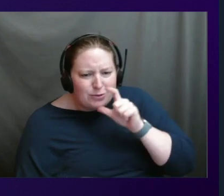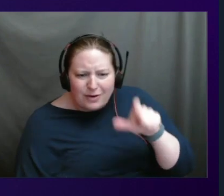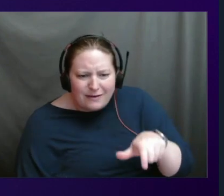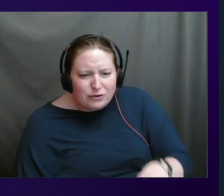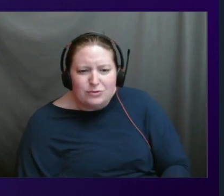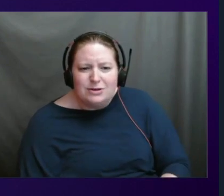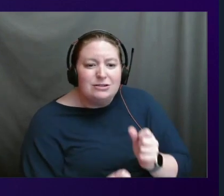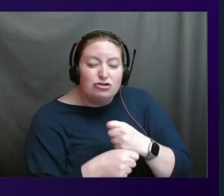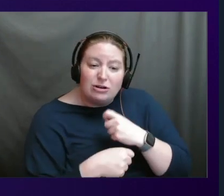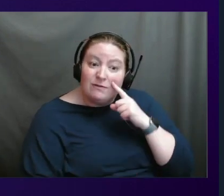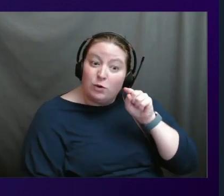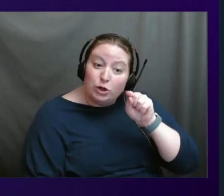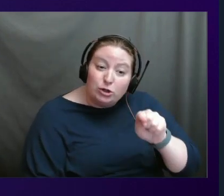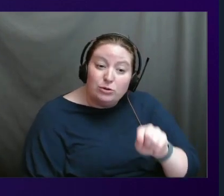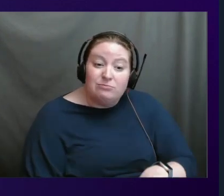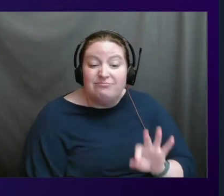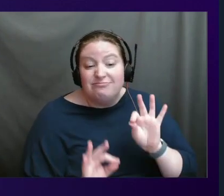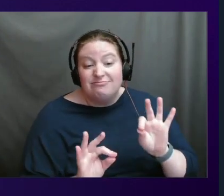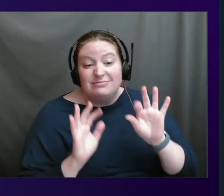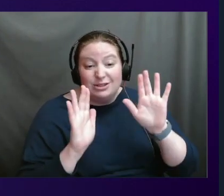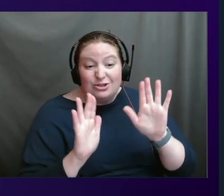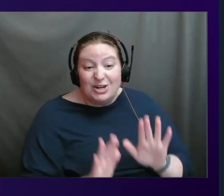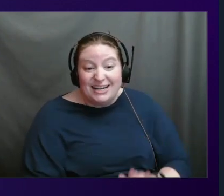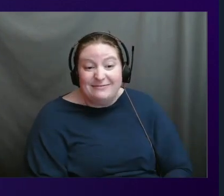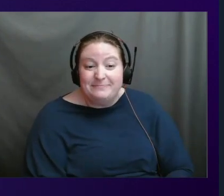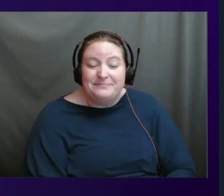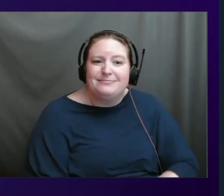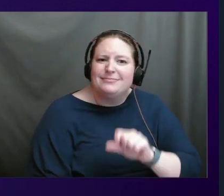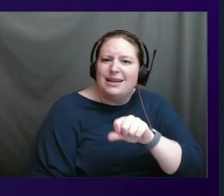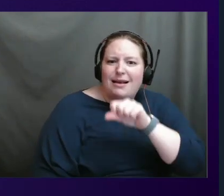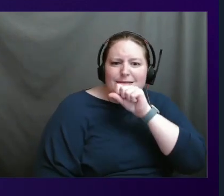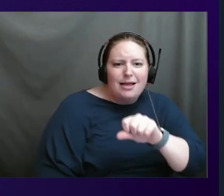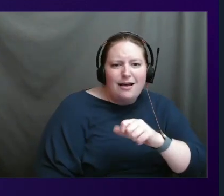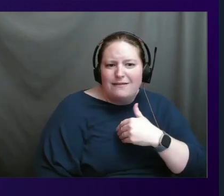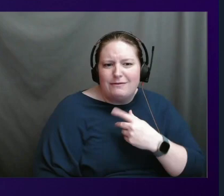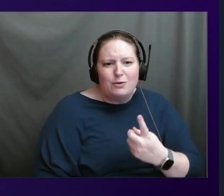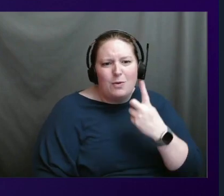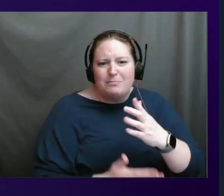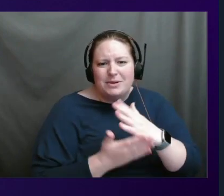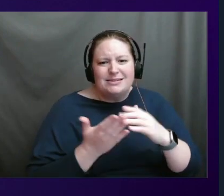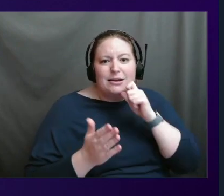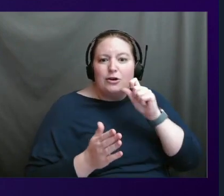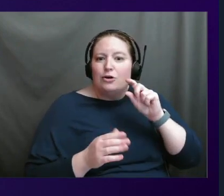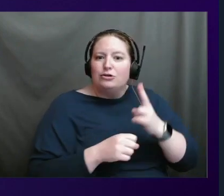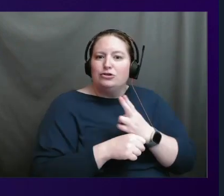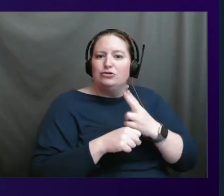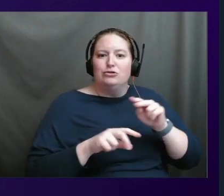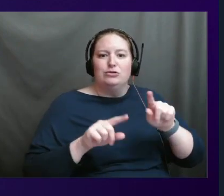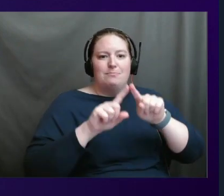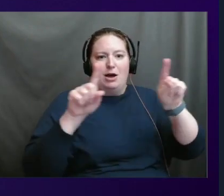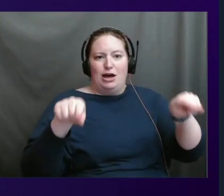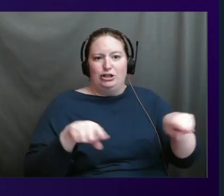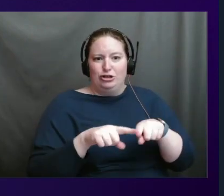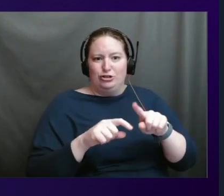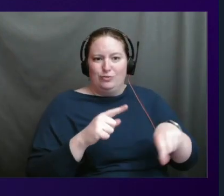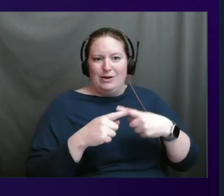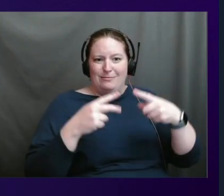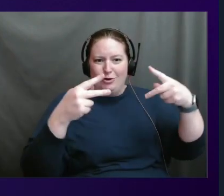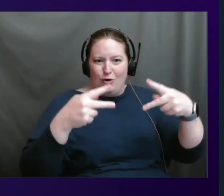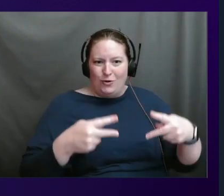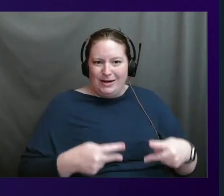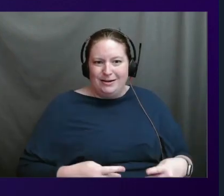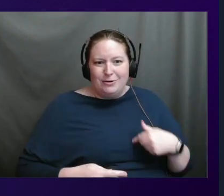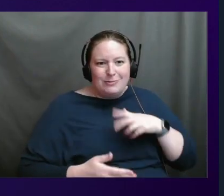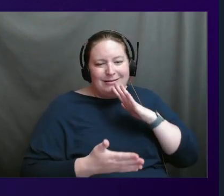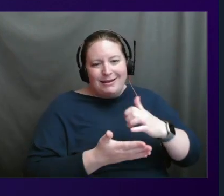you. That's great. Yeah, I love just having one piece. I don't even use monitors when I'm coding. I love just having one screen up, and it really does help me to do that and be